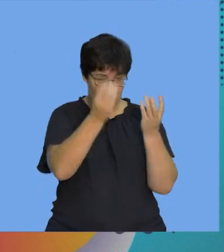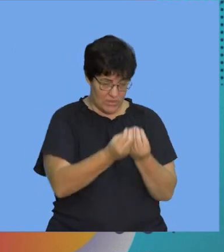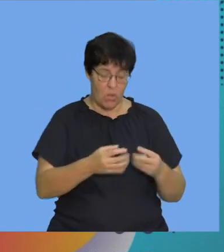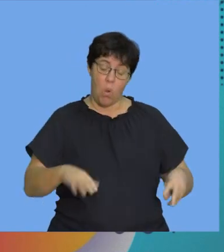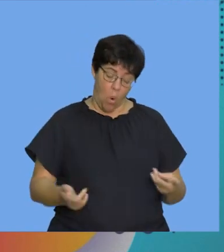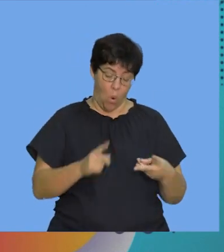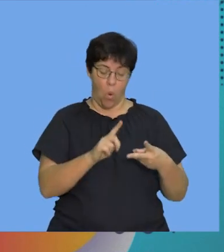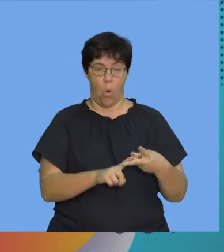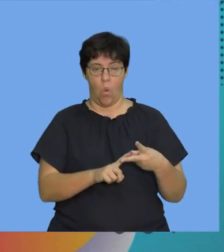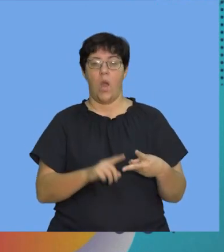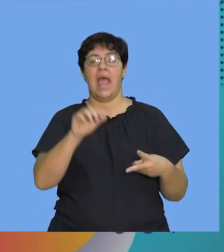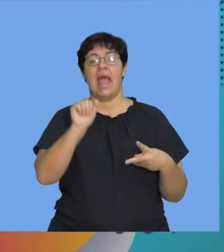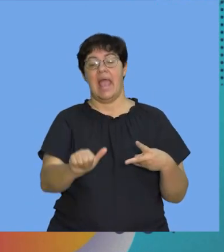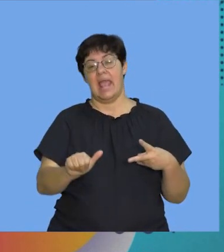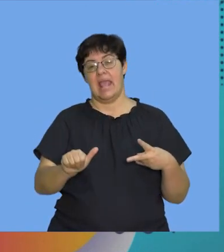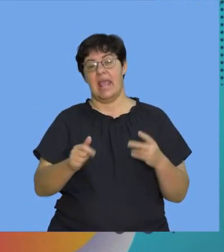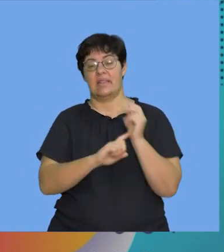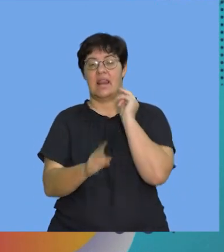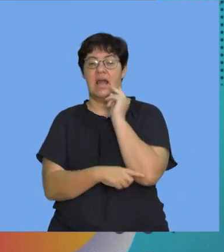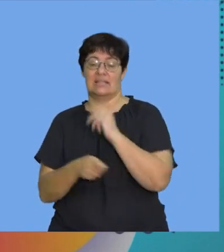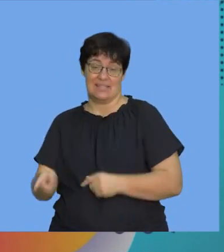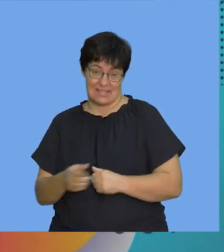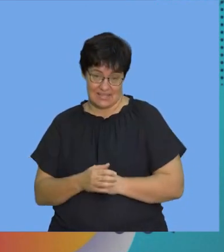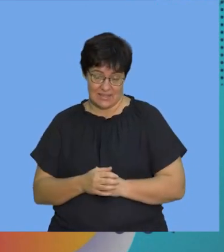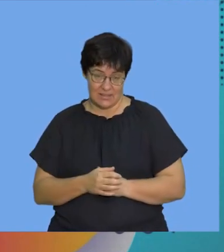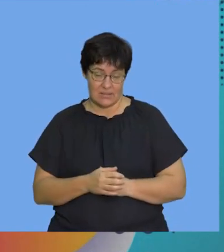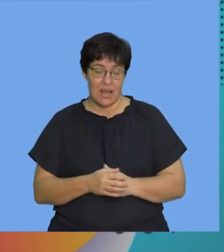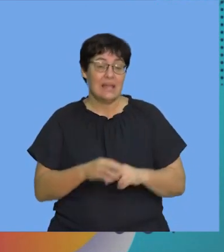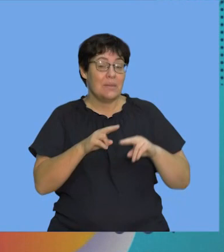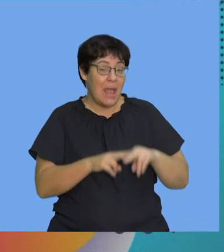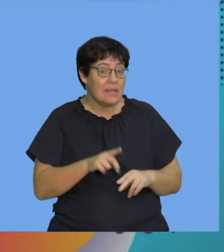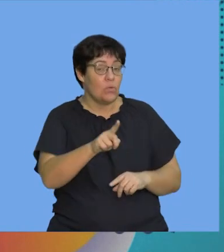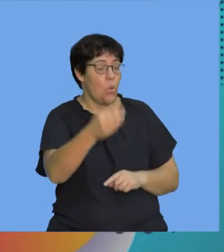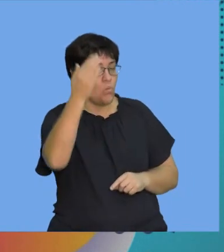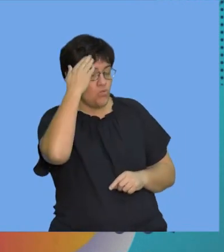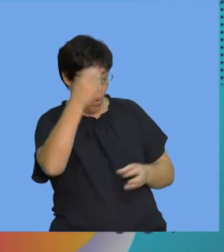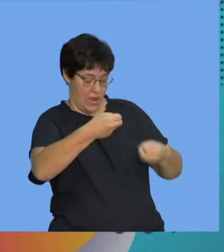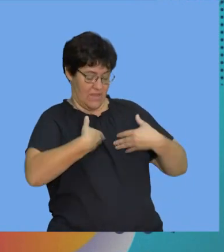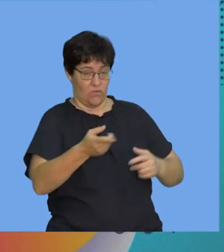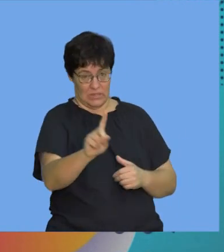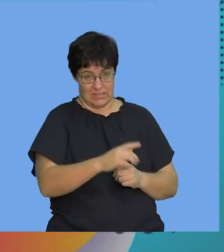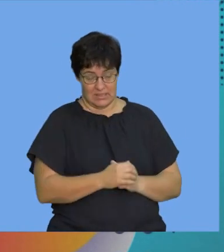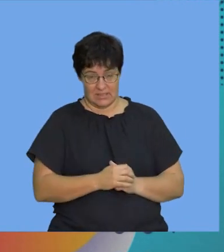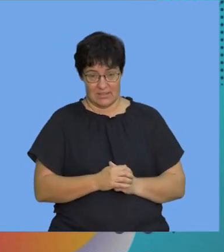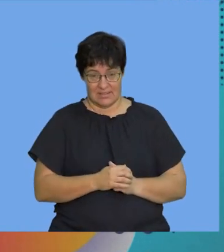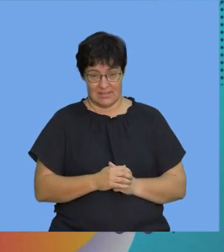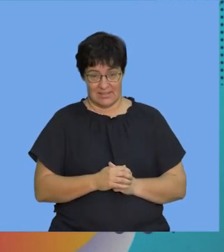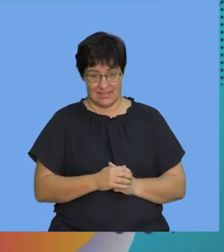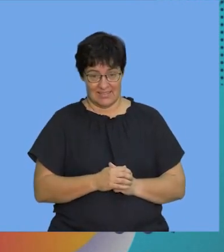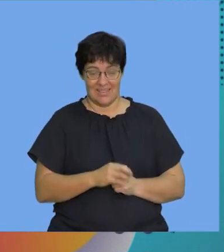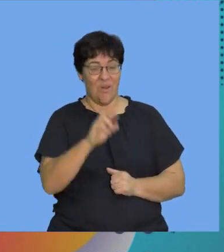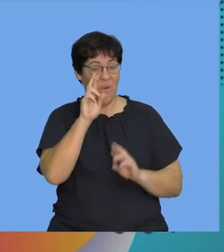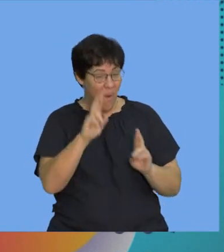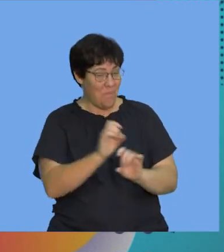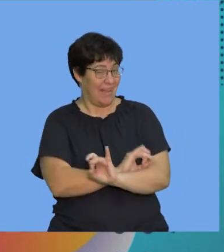with just the a and the last term, provided you know what you are given, right? Guys, I hope that is very clear